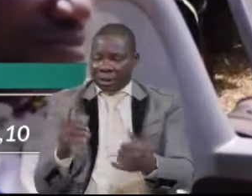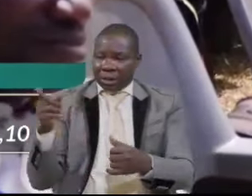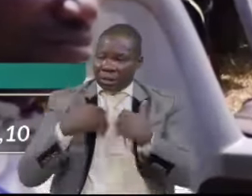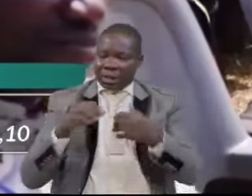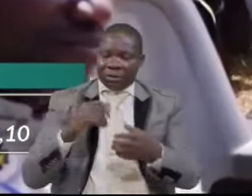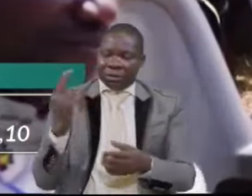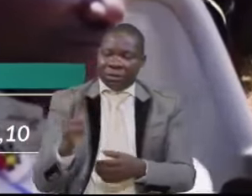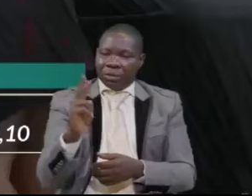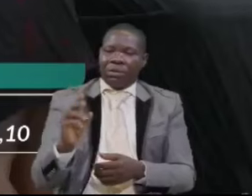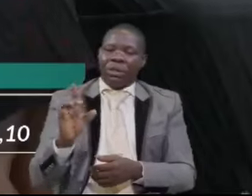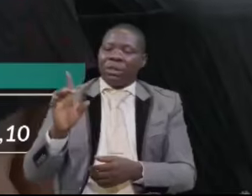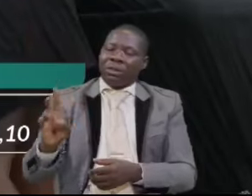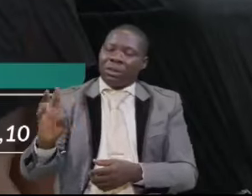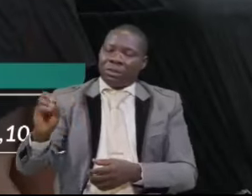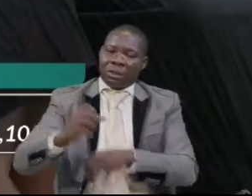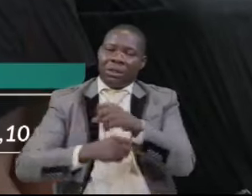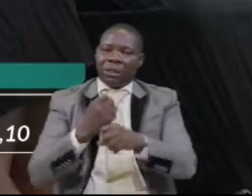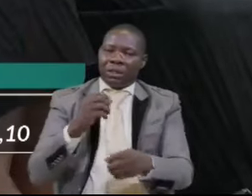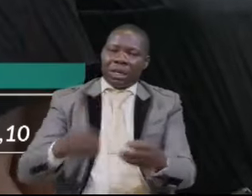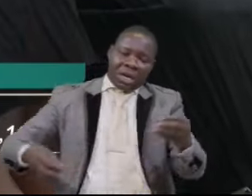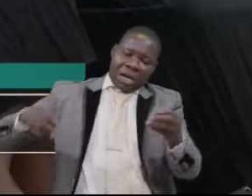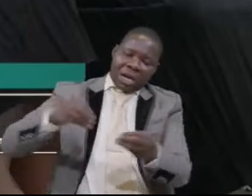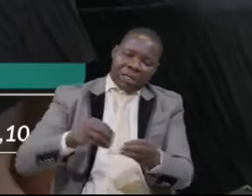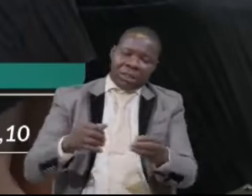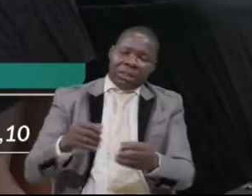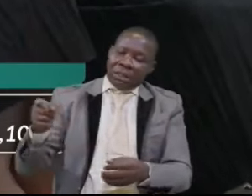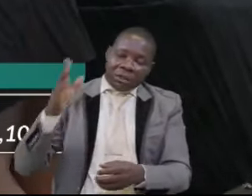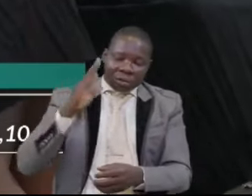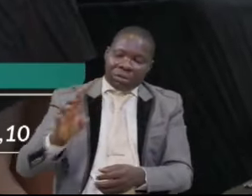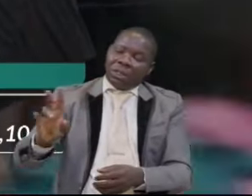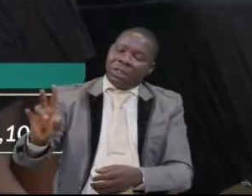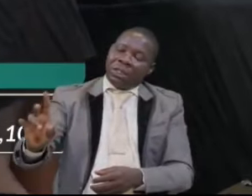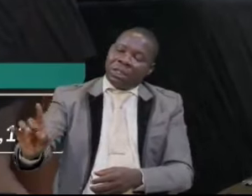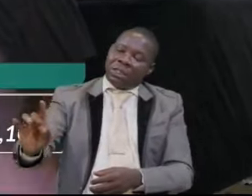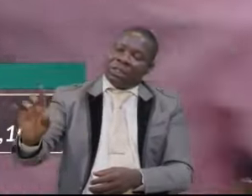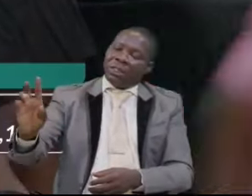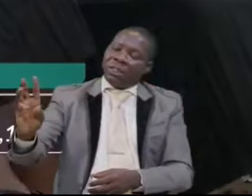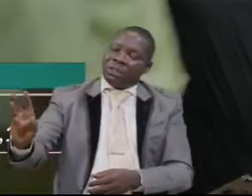everything together, he was 86 or 87 or